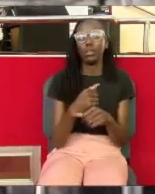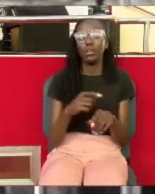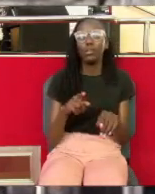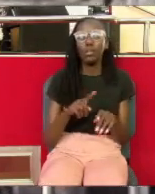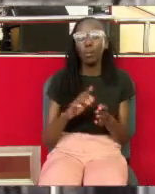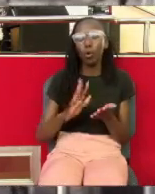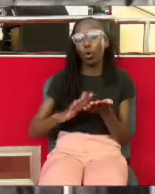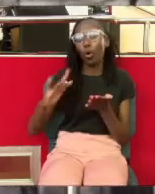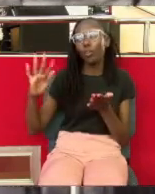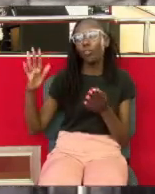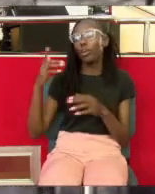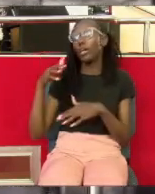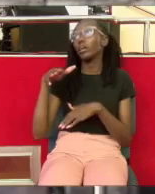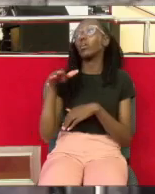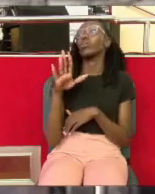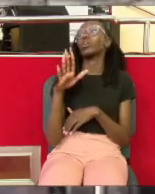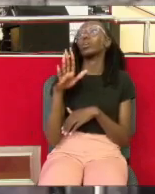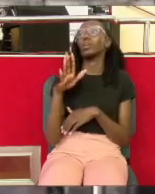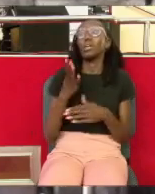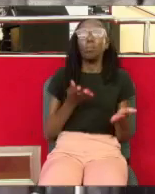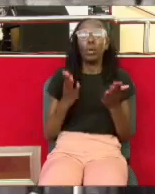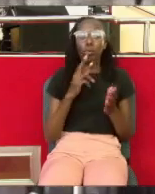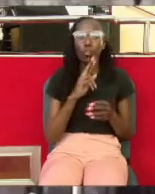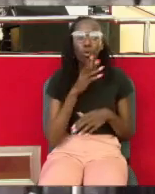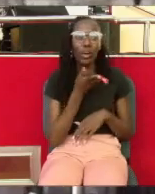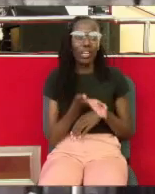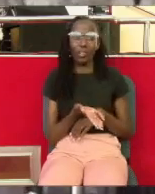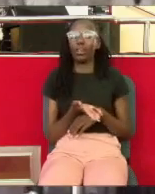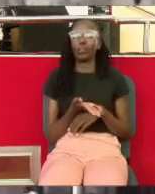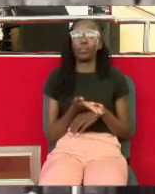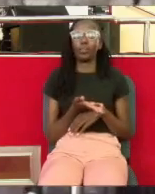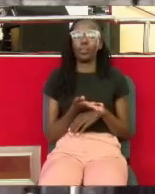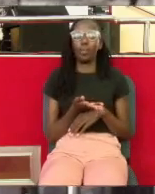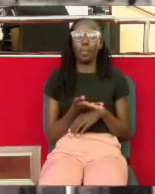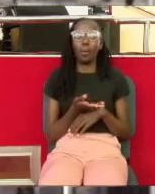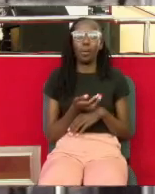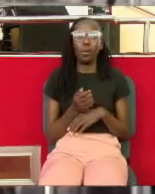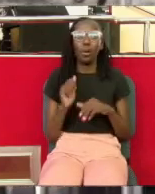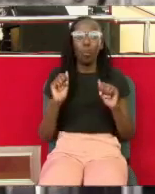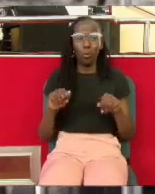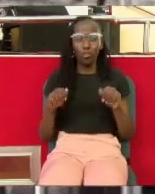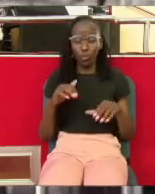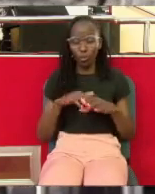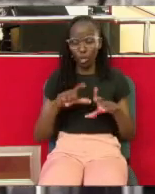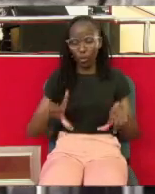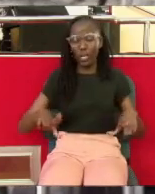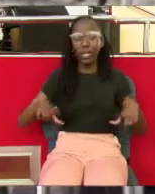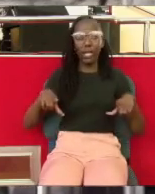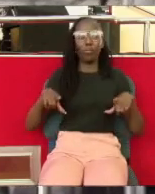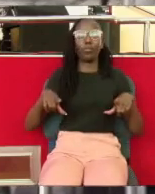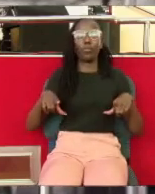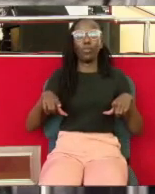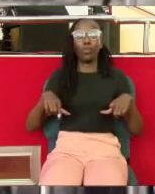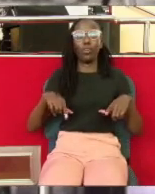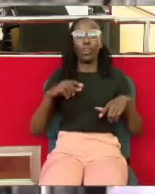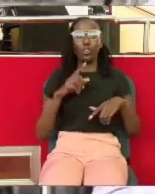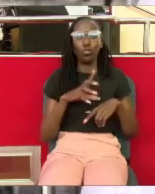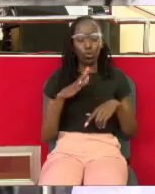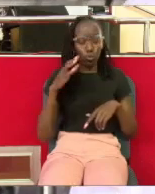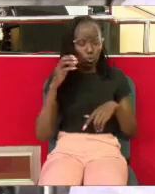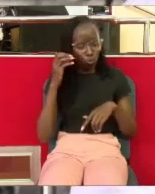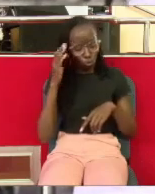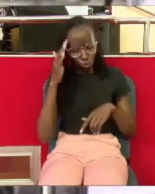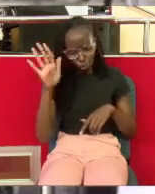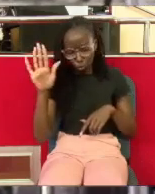himself. You may be here this morning and it's possible in your life you have not acknowledged